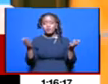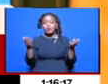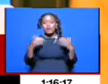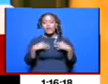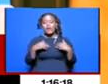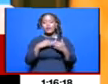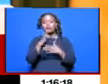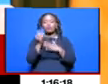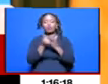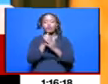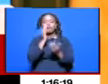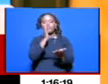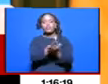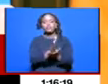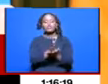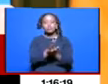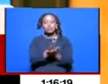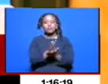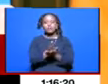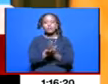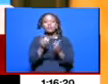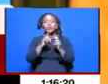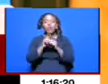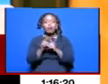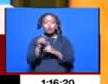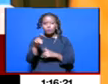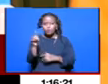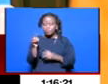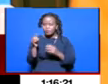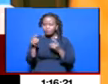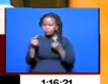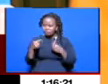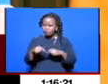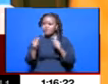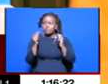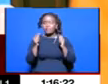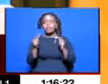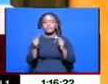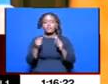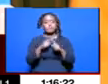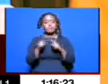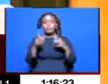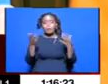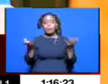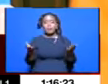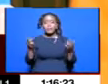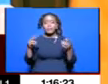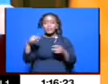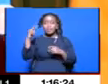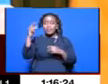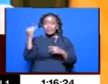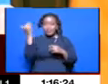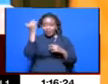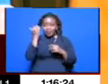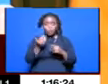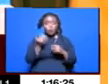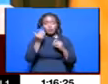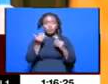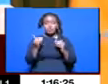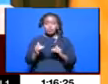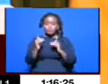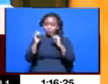validation they sought. And unfortunately, the High Court elevated this proposition